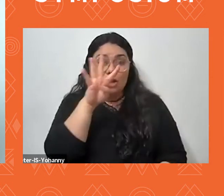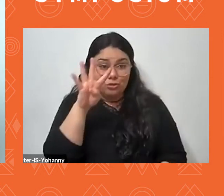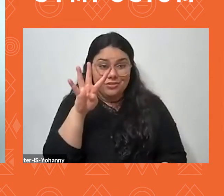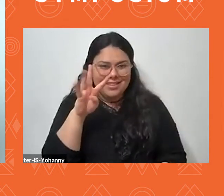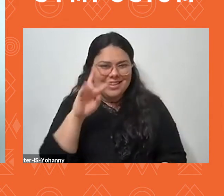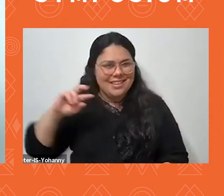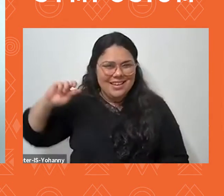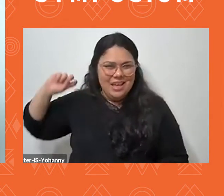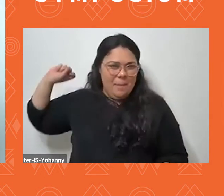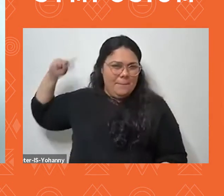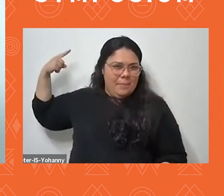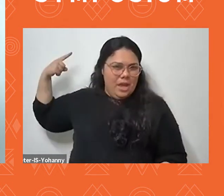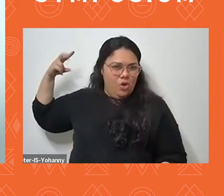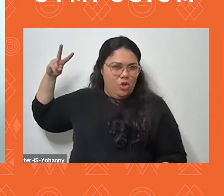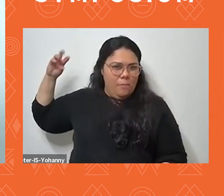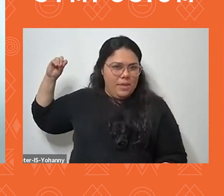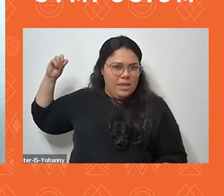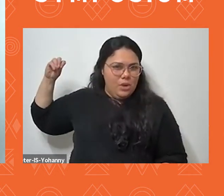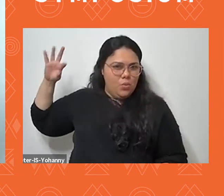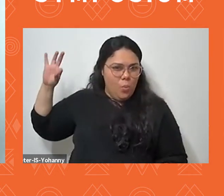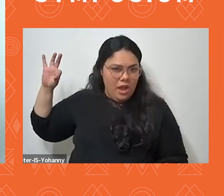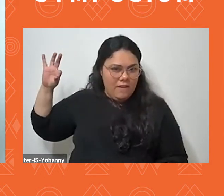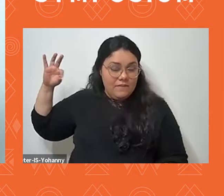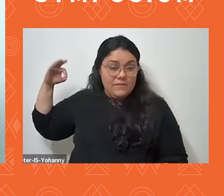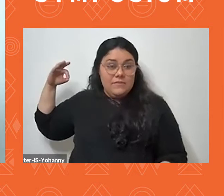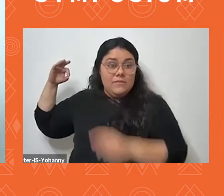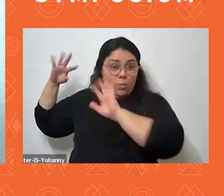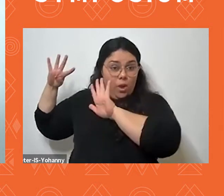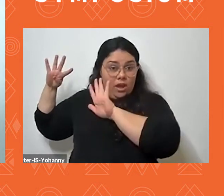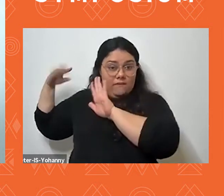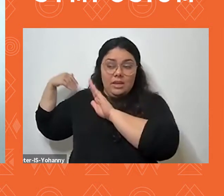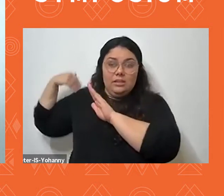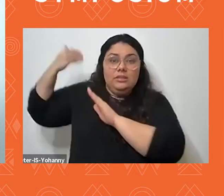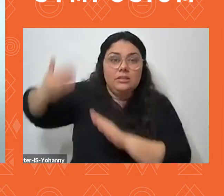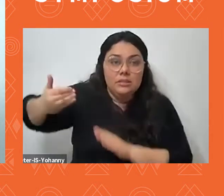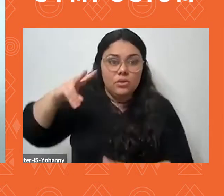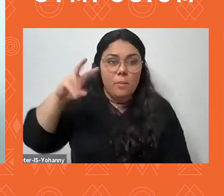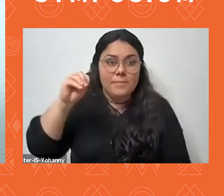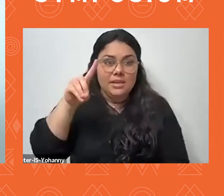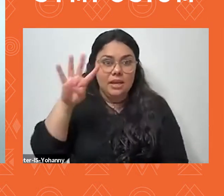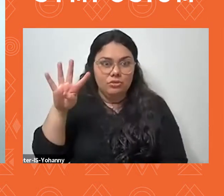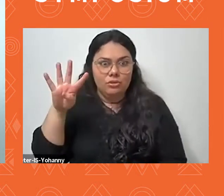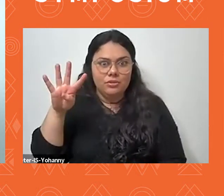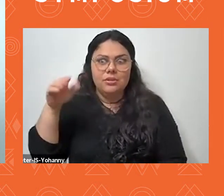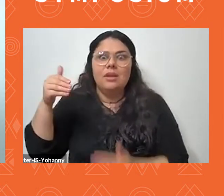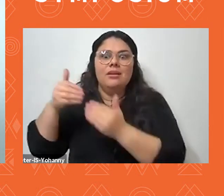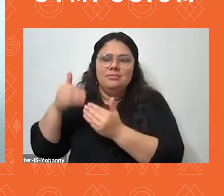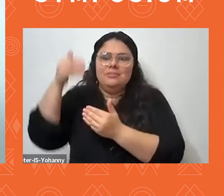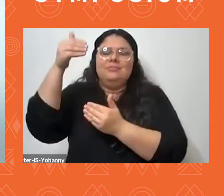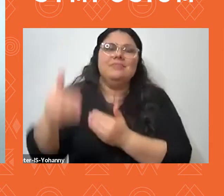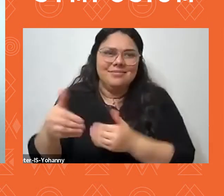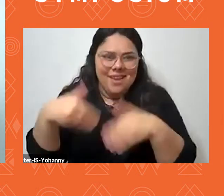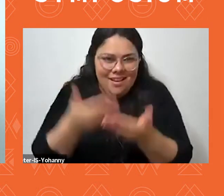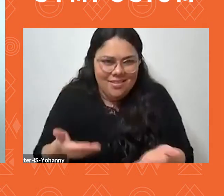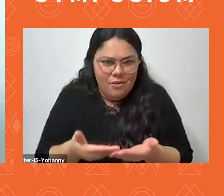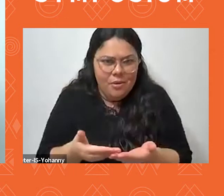and how we're moving along with this journey. So we're going to play that video in just a moment, but let me tell you what